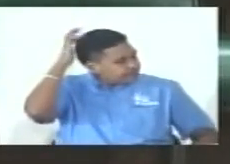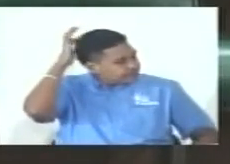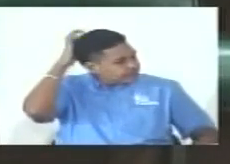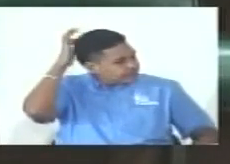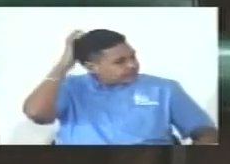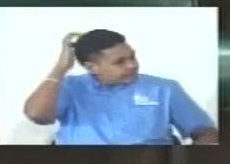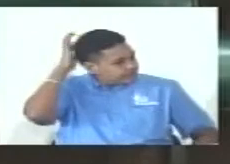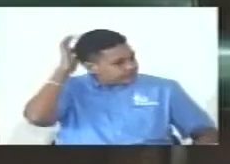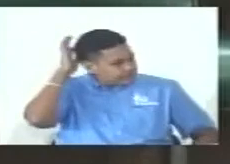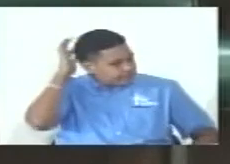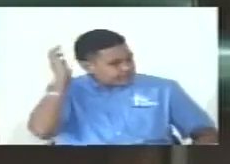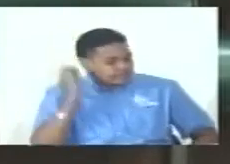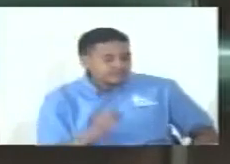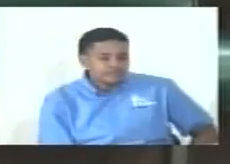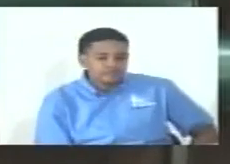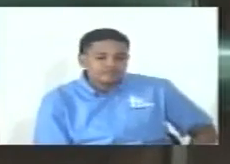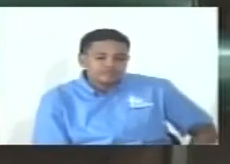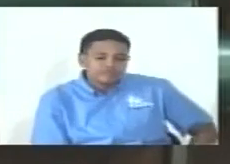I think